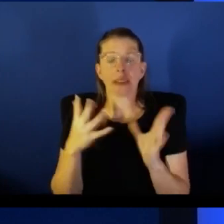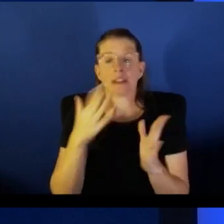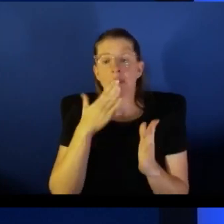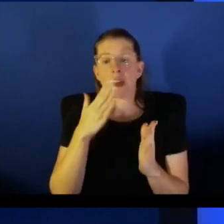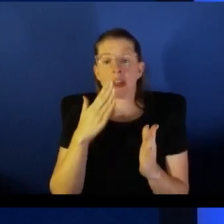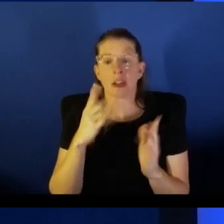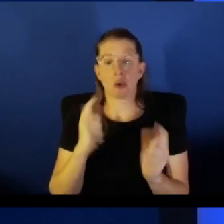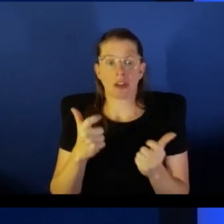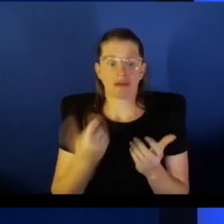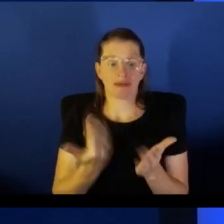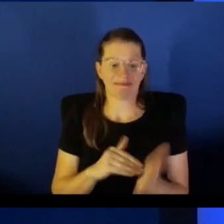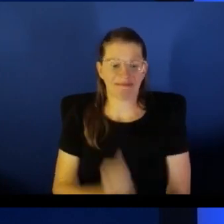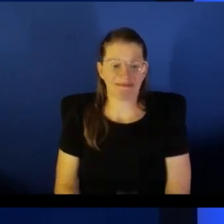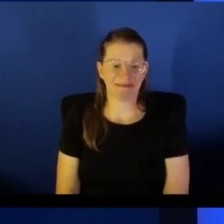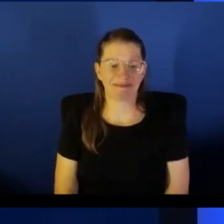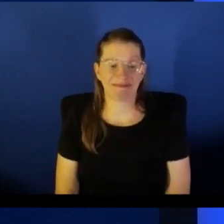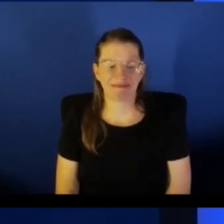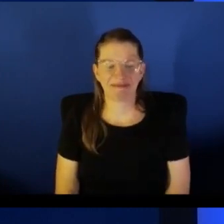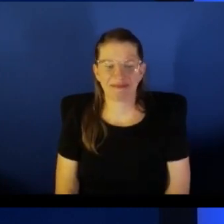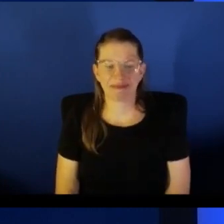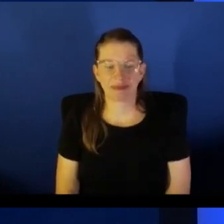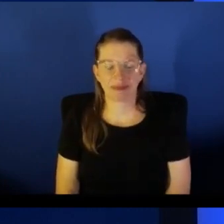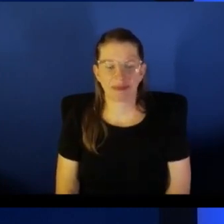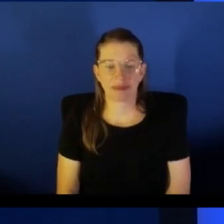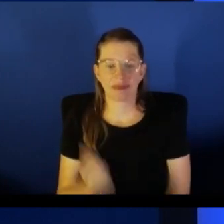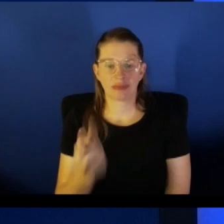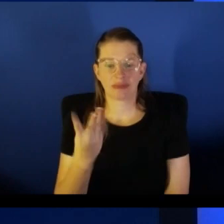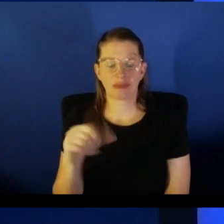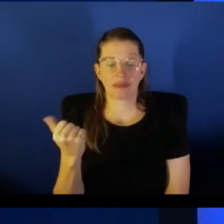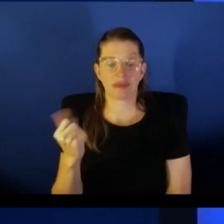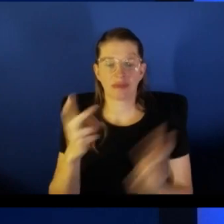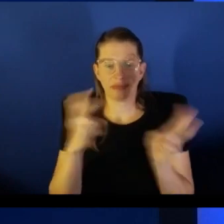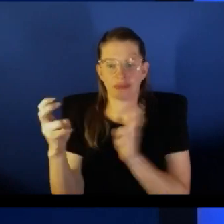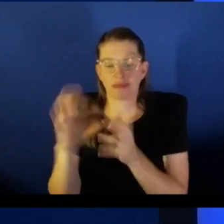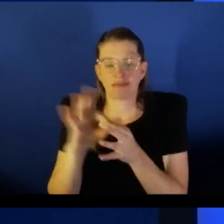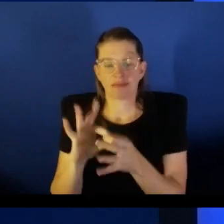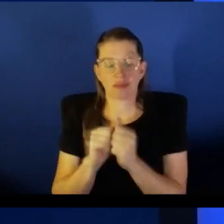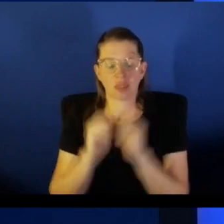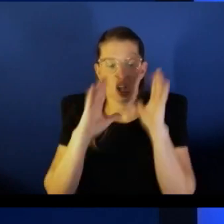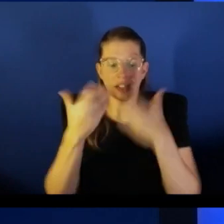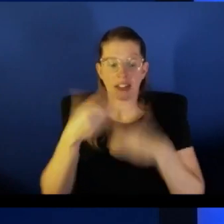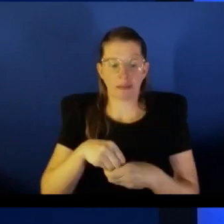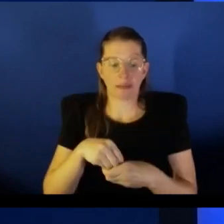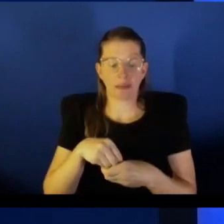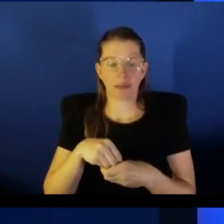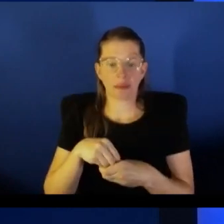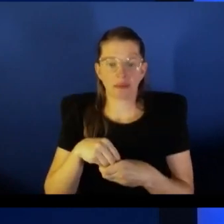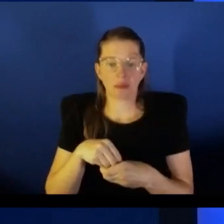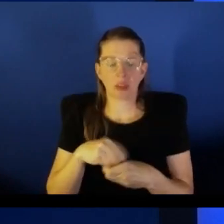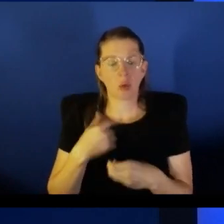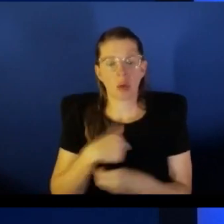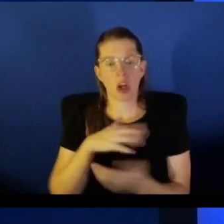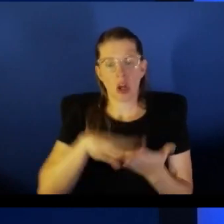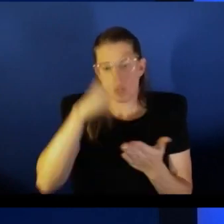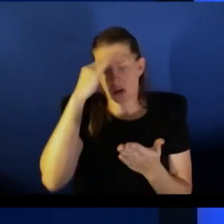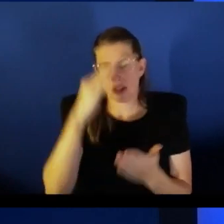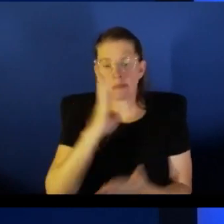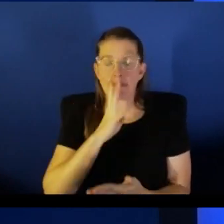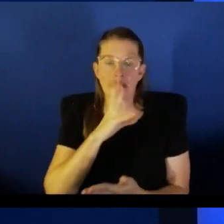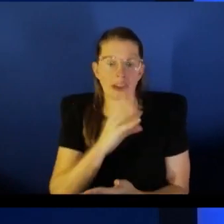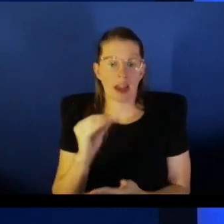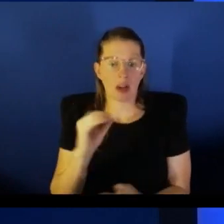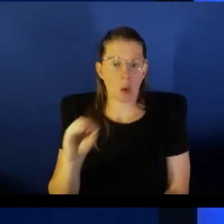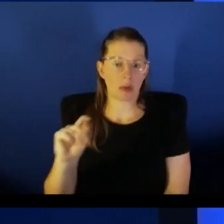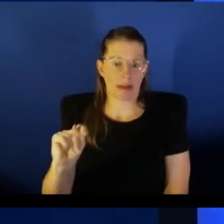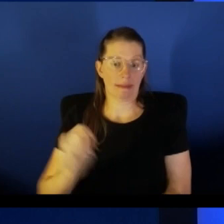us. So we want to get to a couple other headlines on our topic of autism. We want to share this with you, that we're learning that speech and occupational therapy